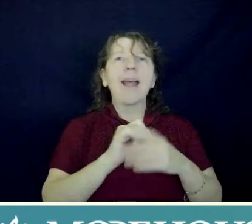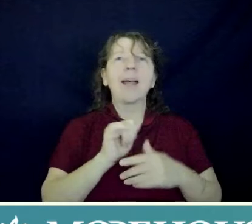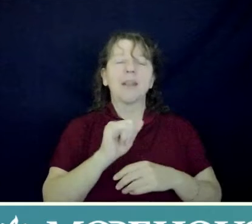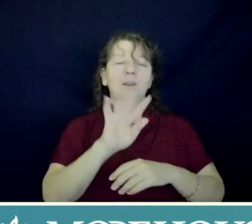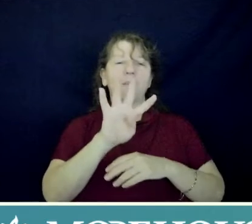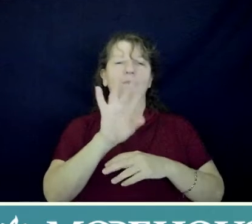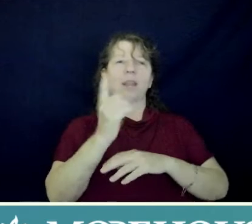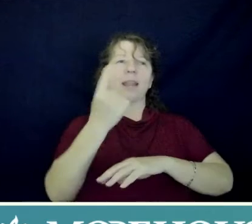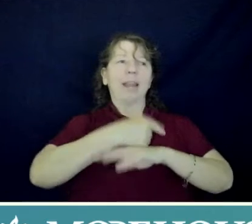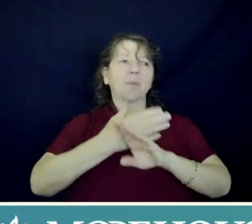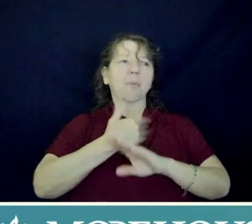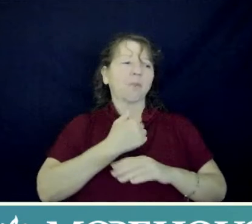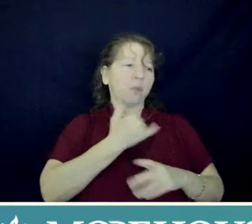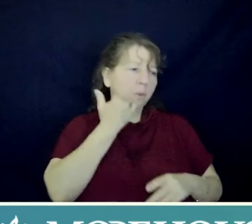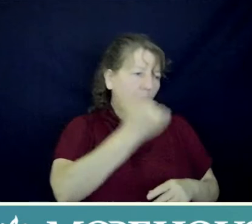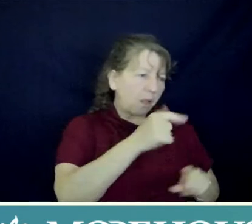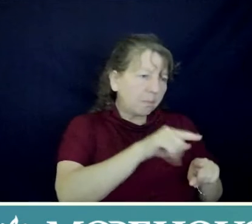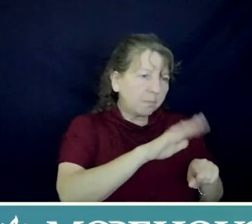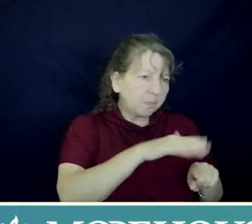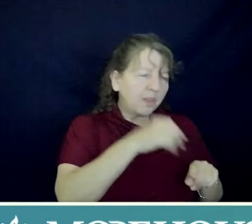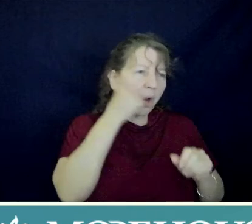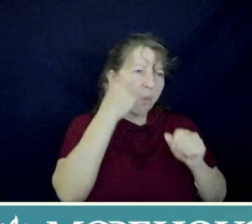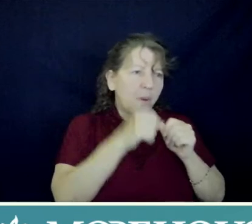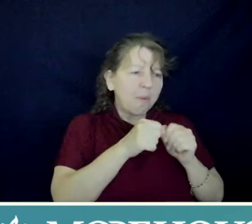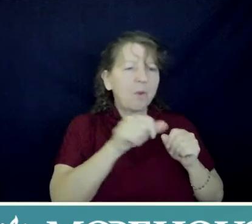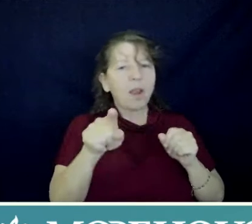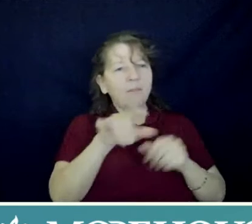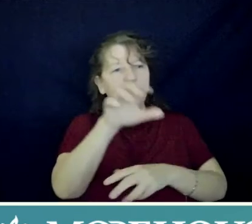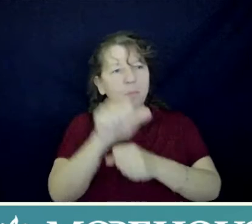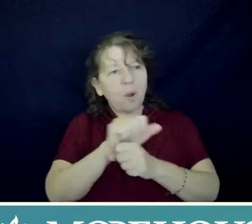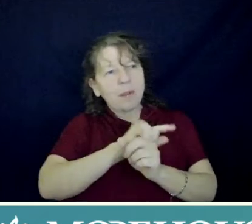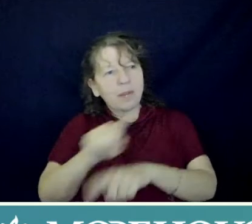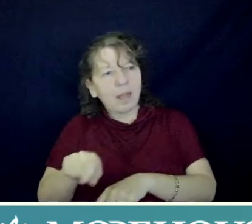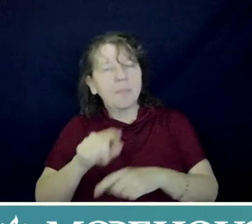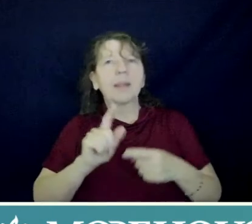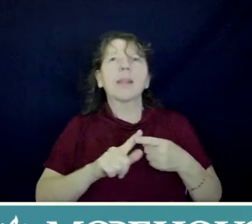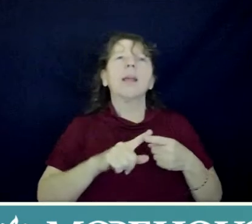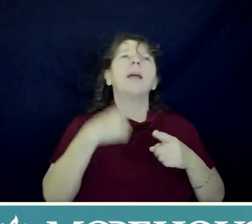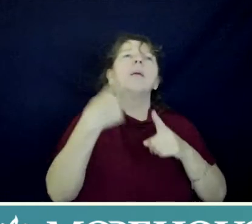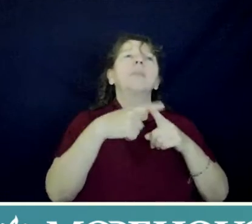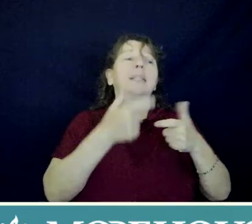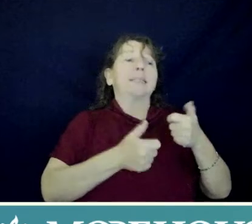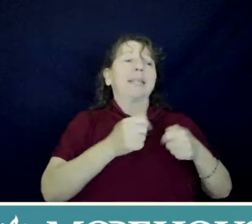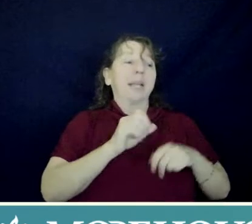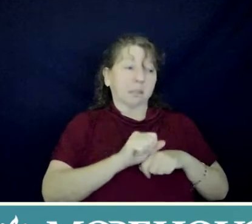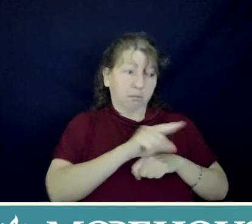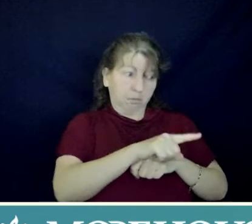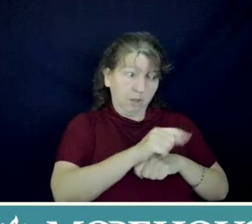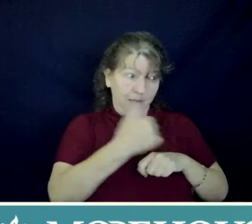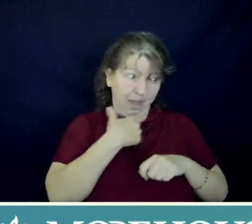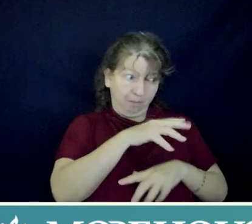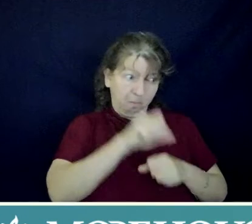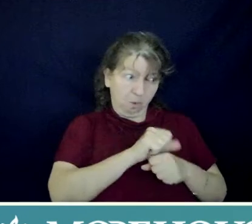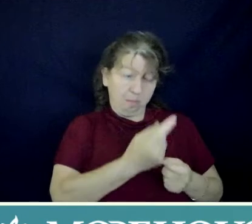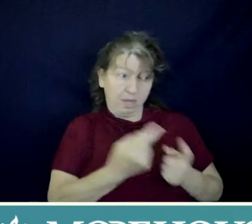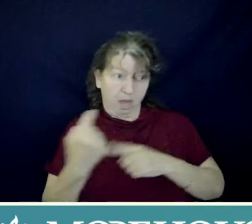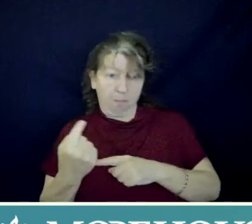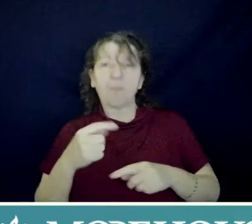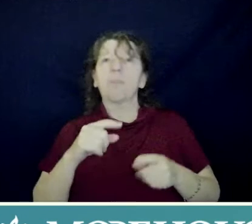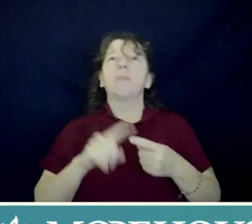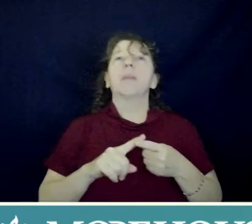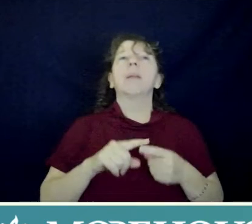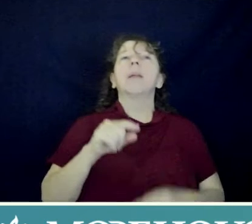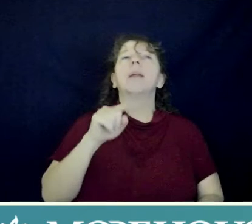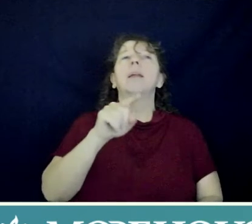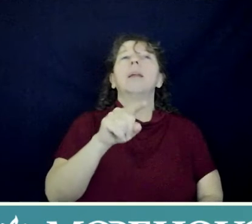text message to remind them that they have an appointment that's coming up. In terms of the services that we deliver